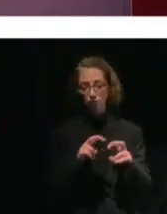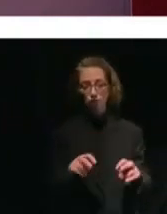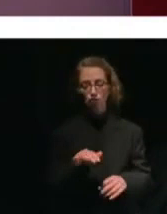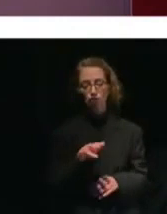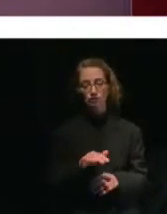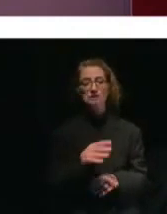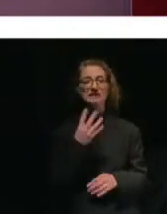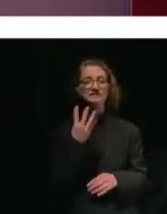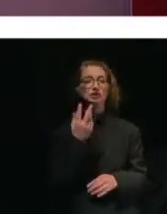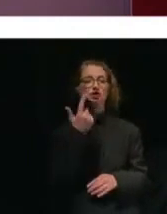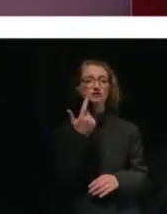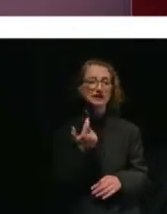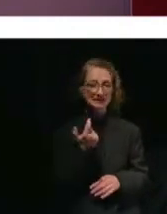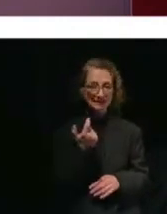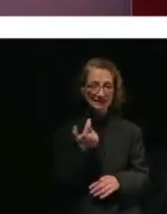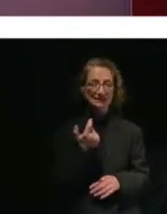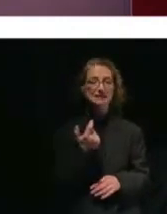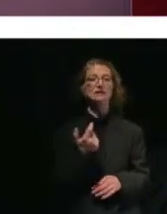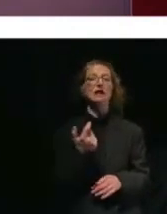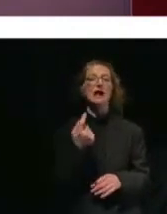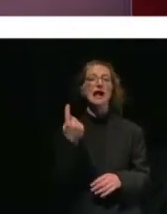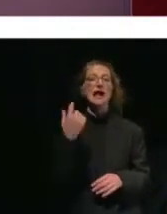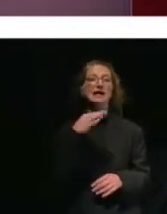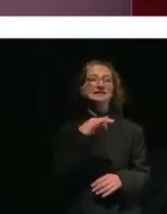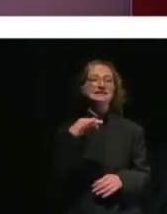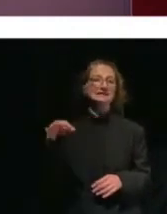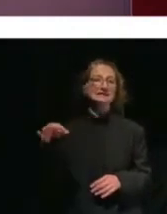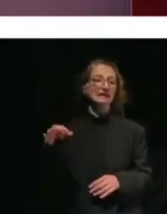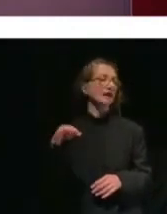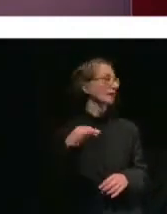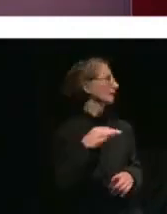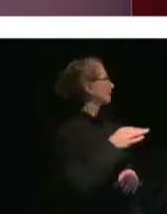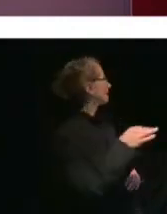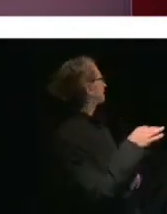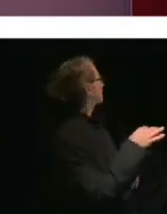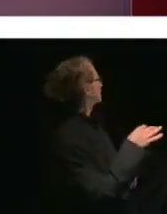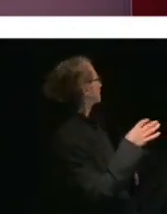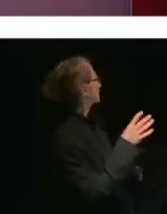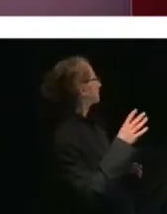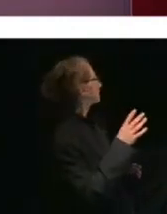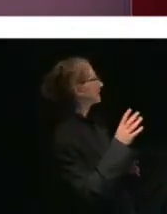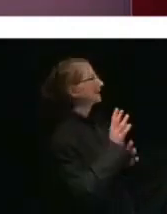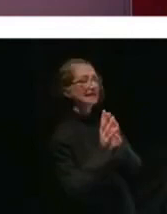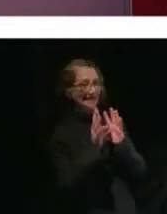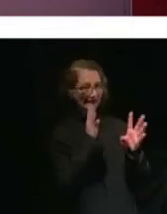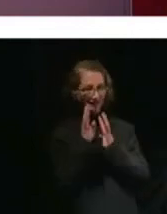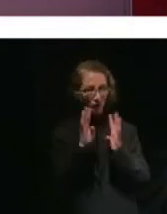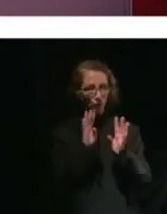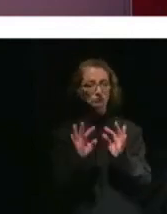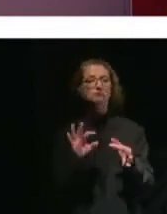In the study, there were 24 problem-based individual interviews.